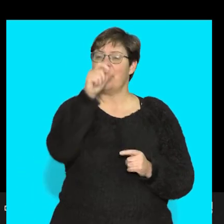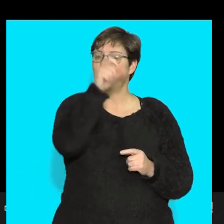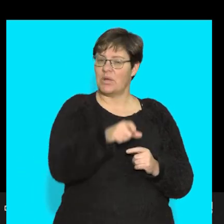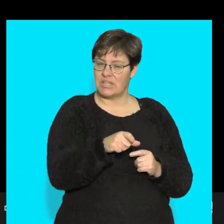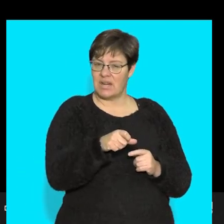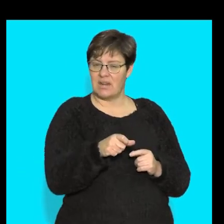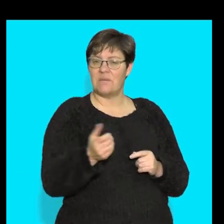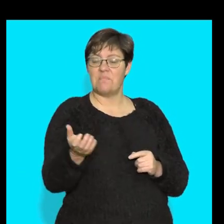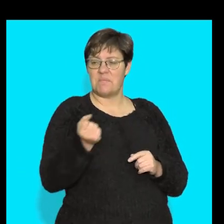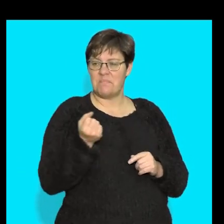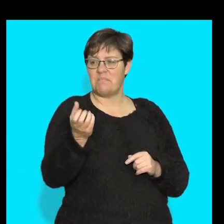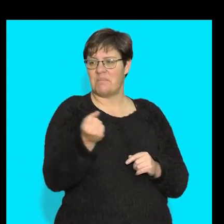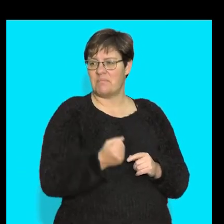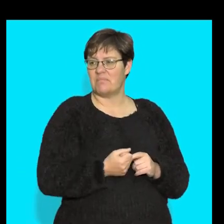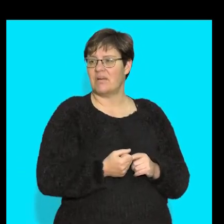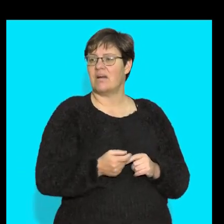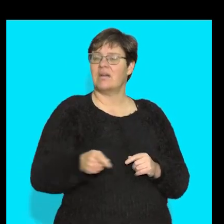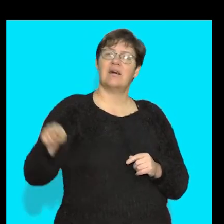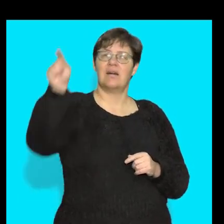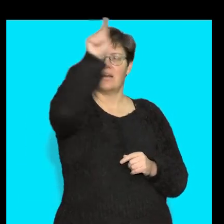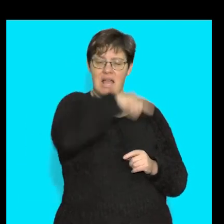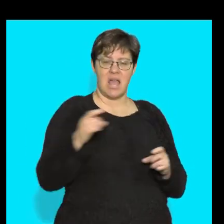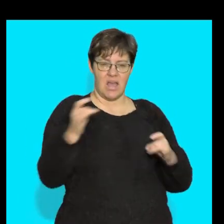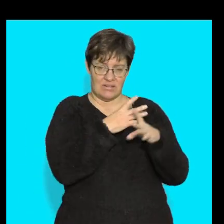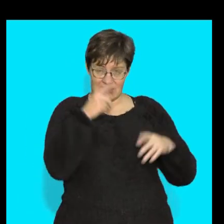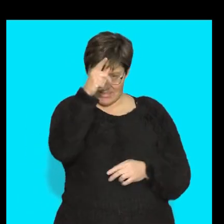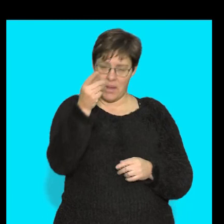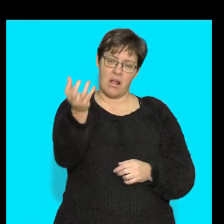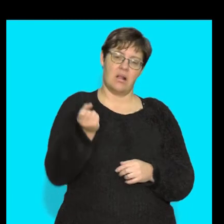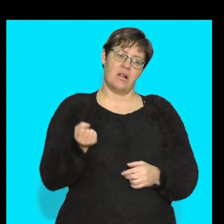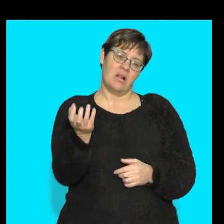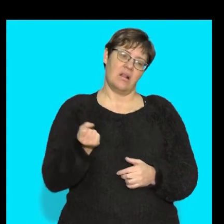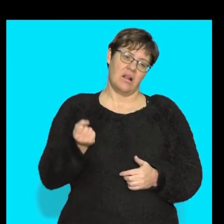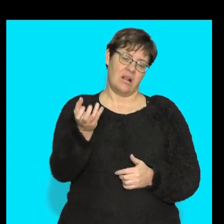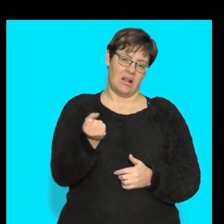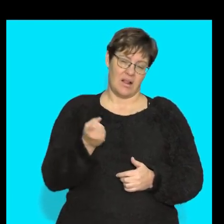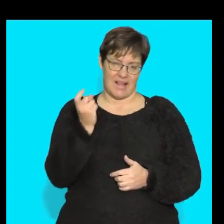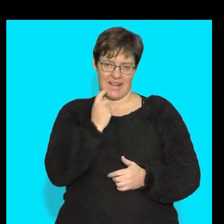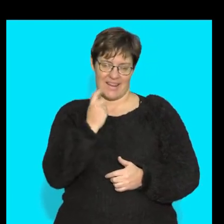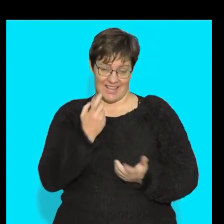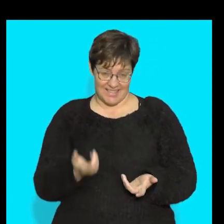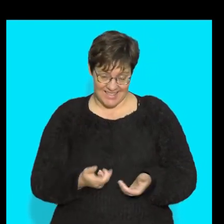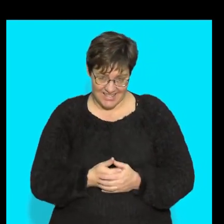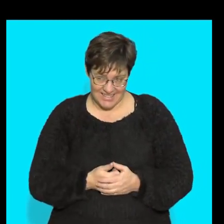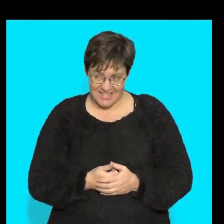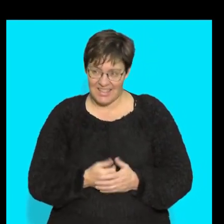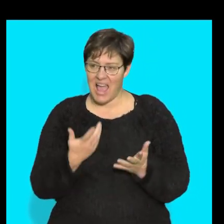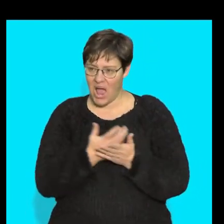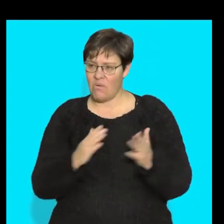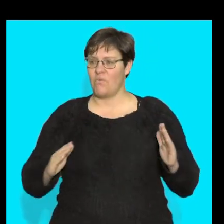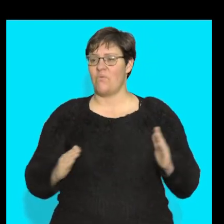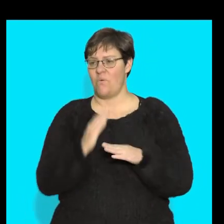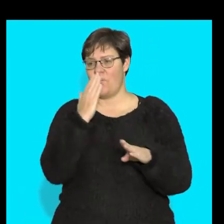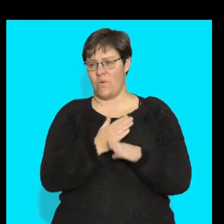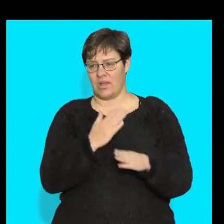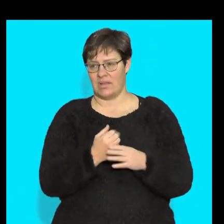getting is the initial recruiter of these people. So that's really how a pyramid scheme works. So now